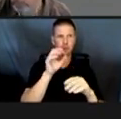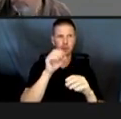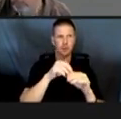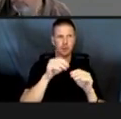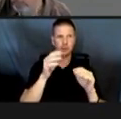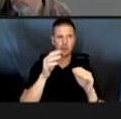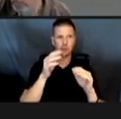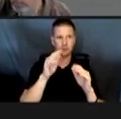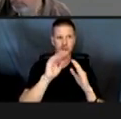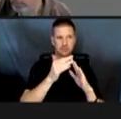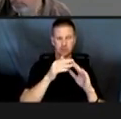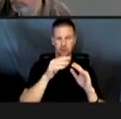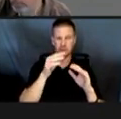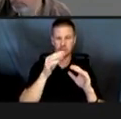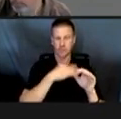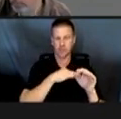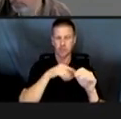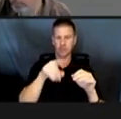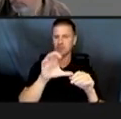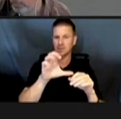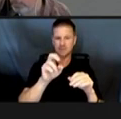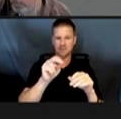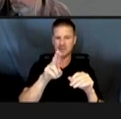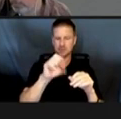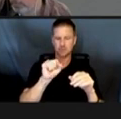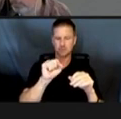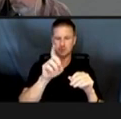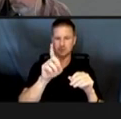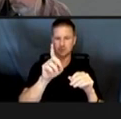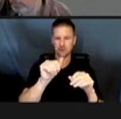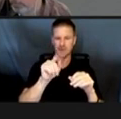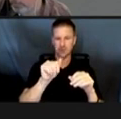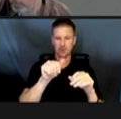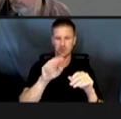Pittsburgh, this is using just census data, this is just math,